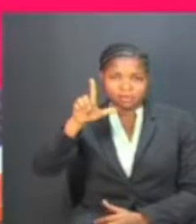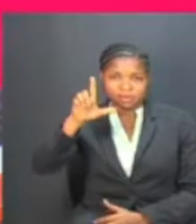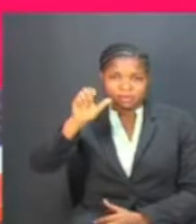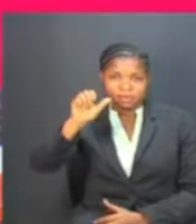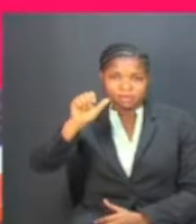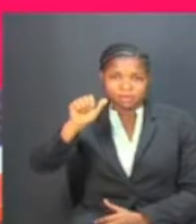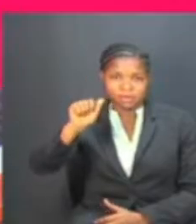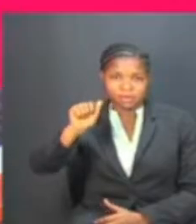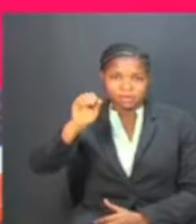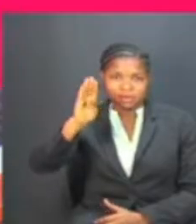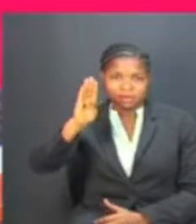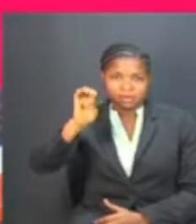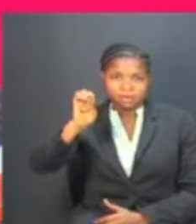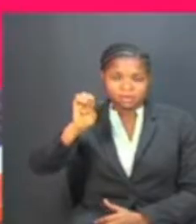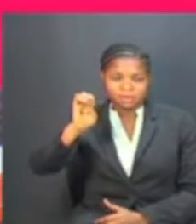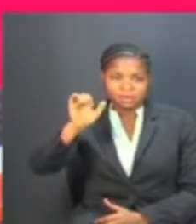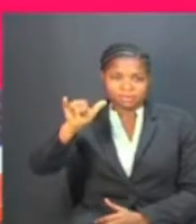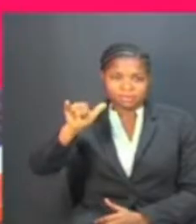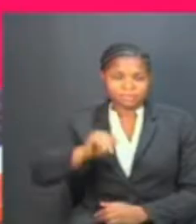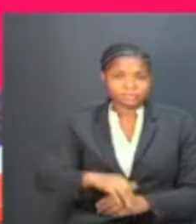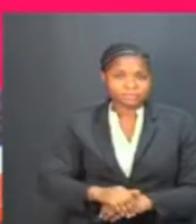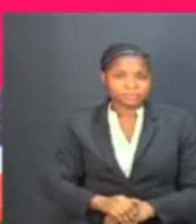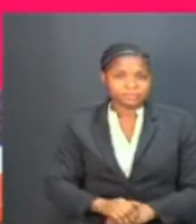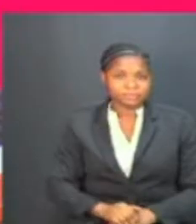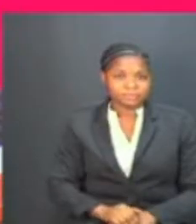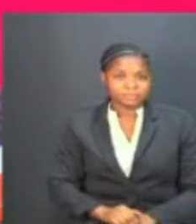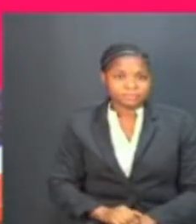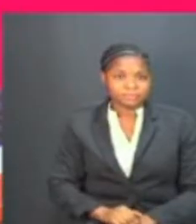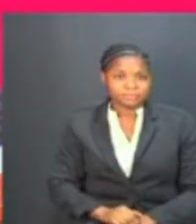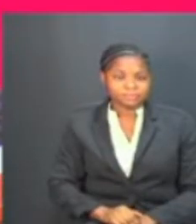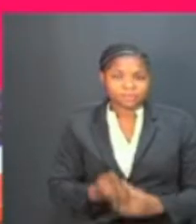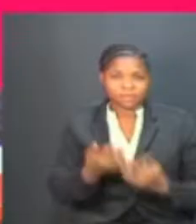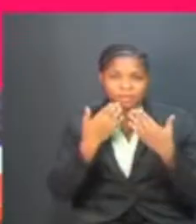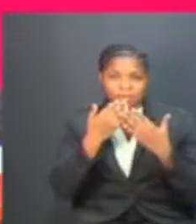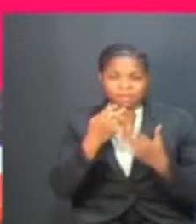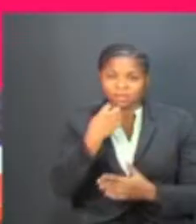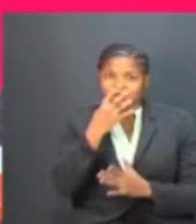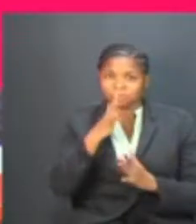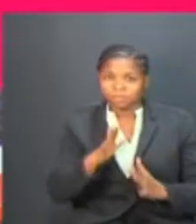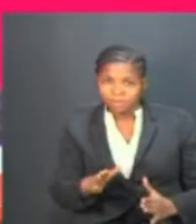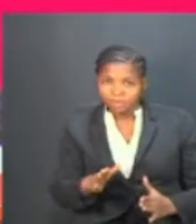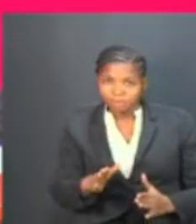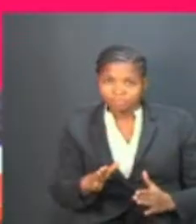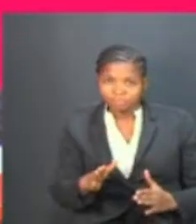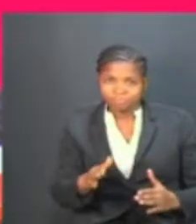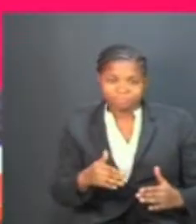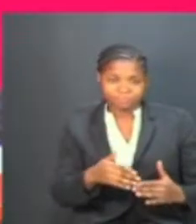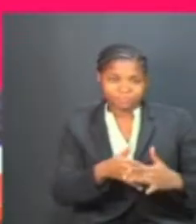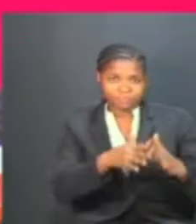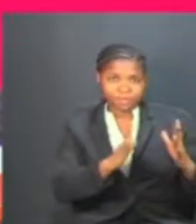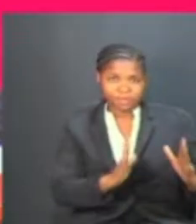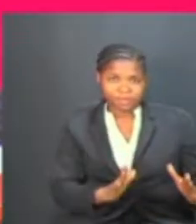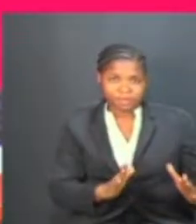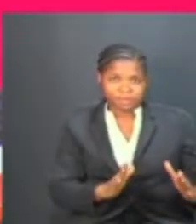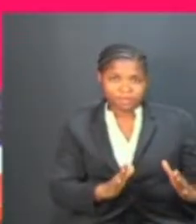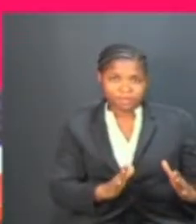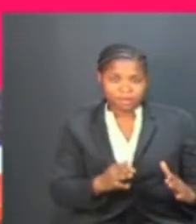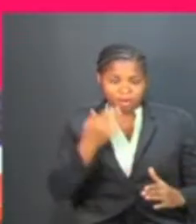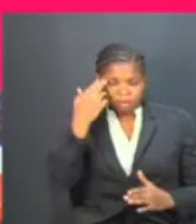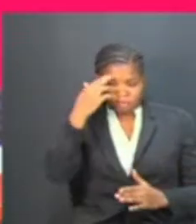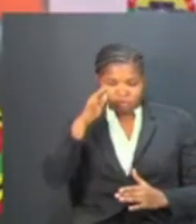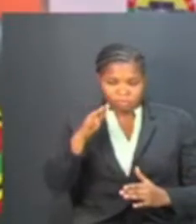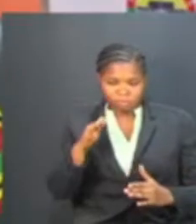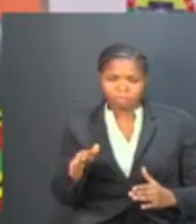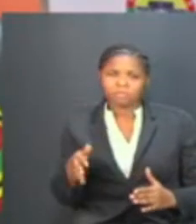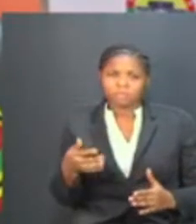Thank you, Mr. Speaker, and thank you, leader, for yielding your position to